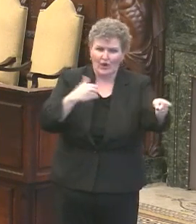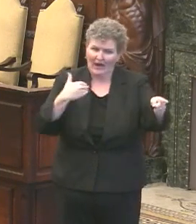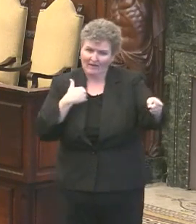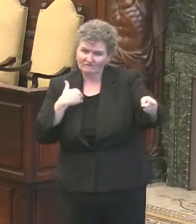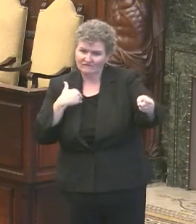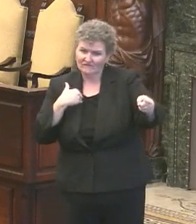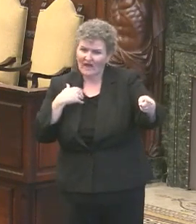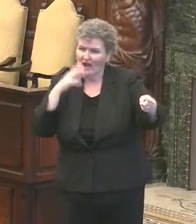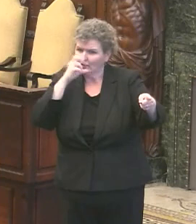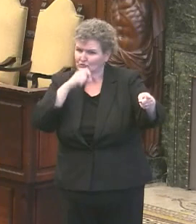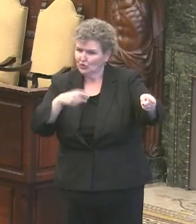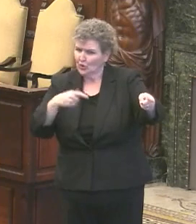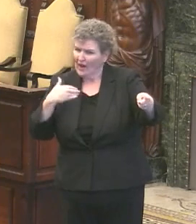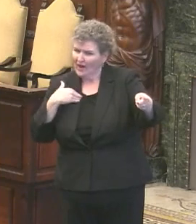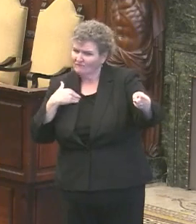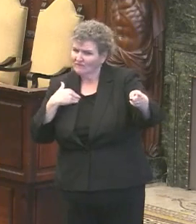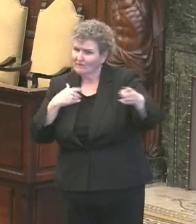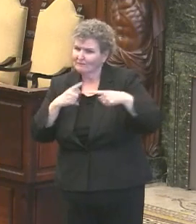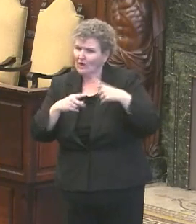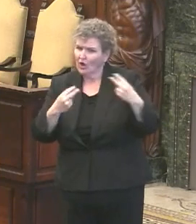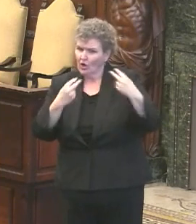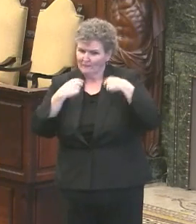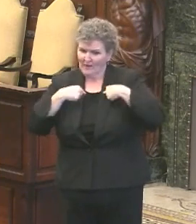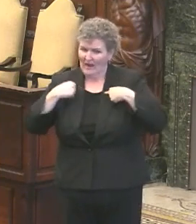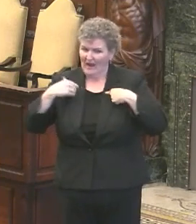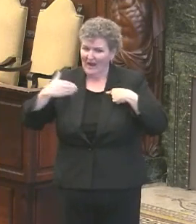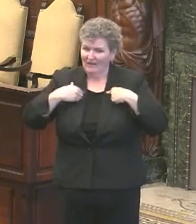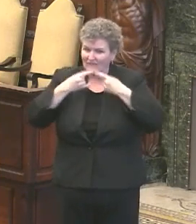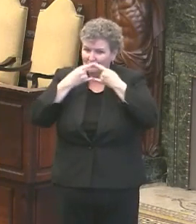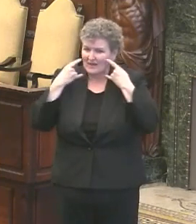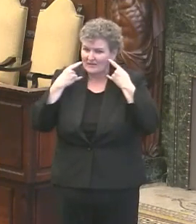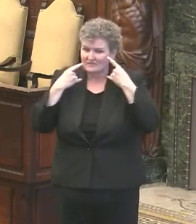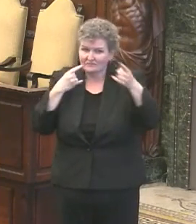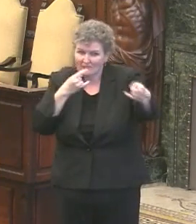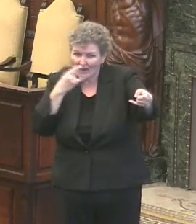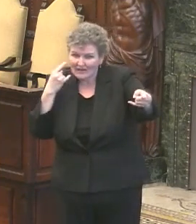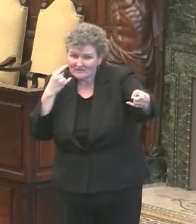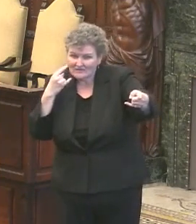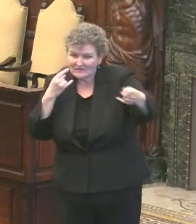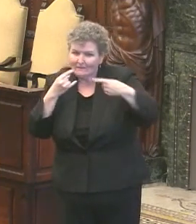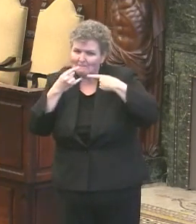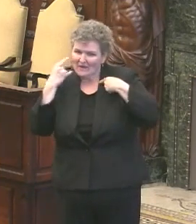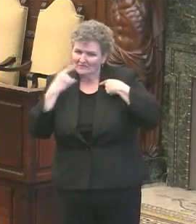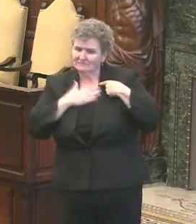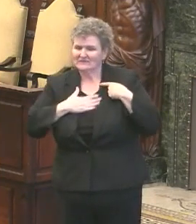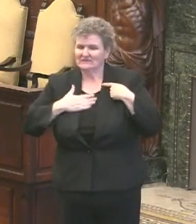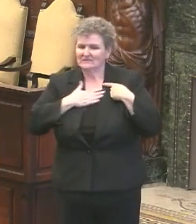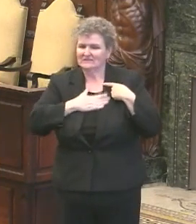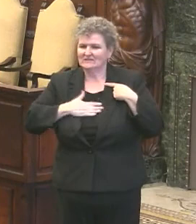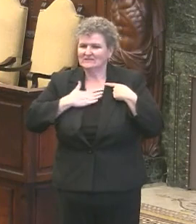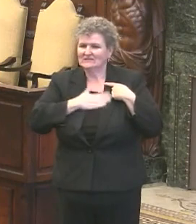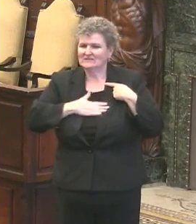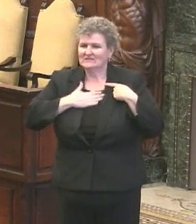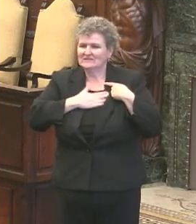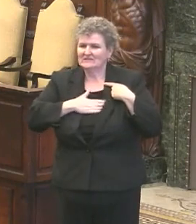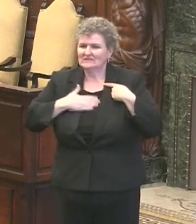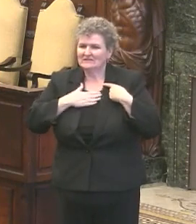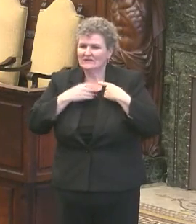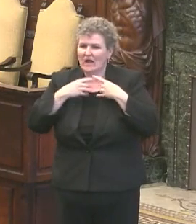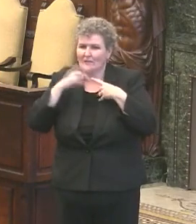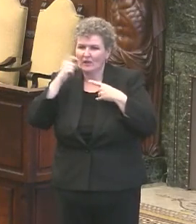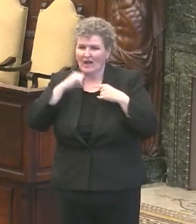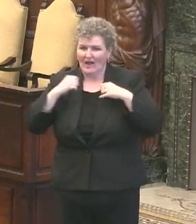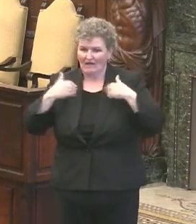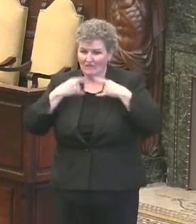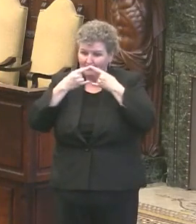anyone you come in contact with has the infection. If they aren't wearing a mask, ask them to. And then assume that you have the infection and don't know it,